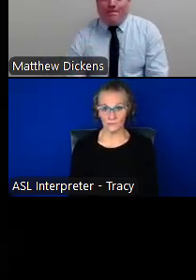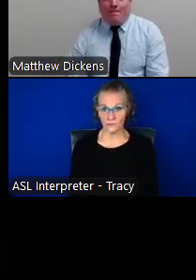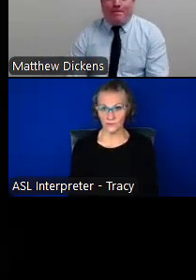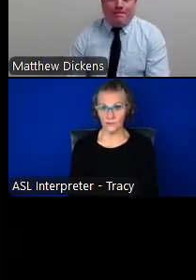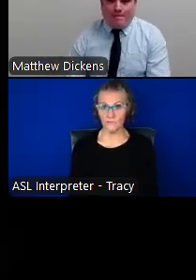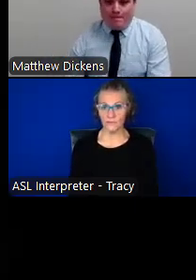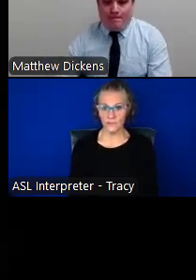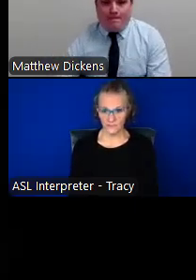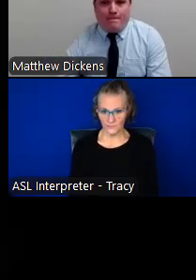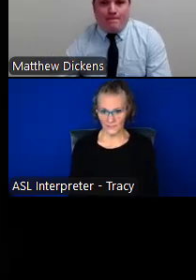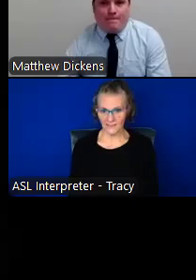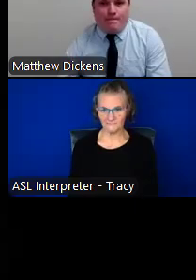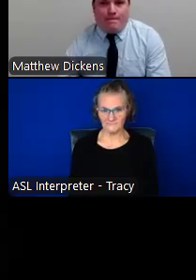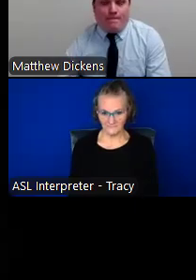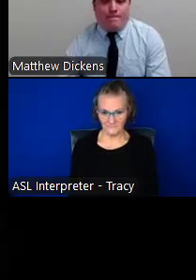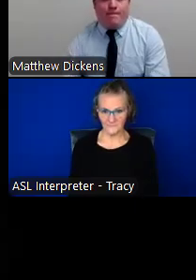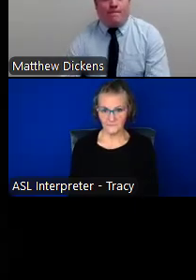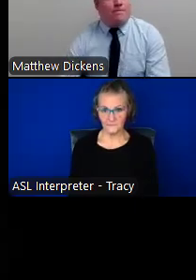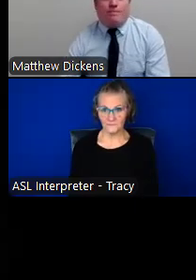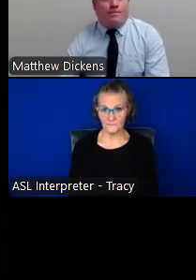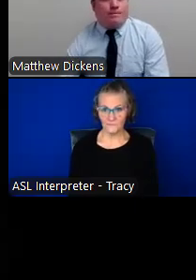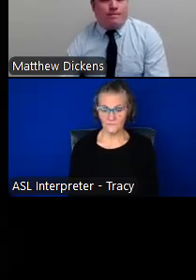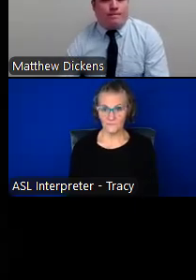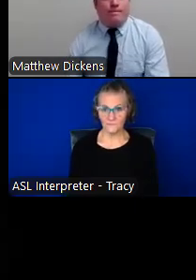I will turn it over to Amanda.